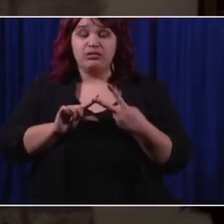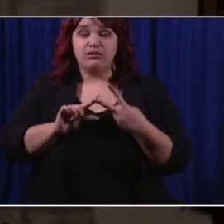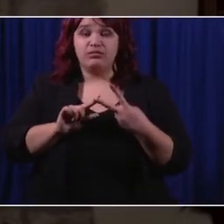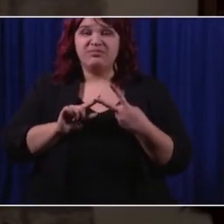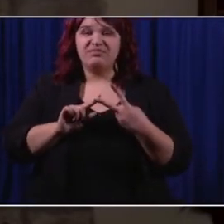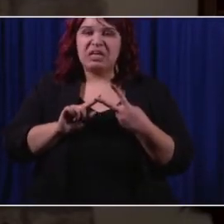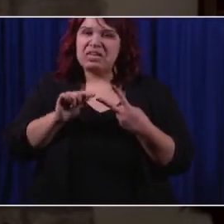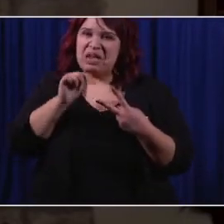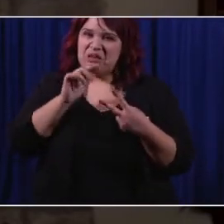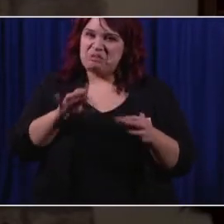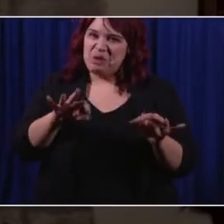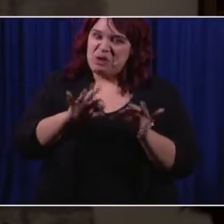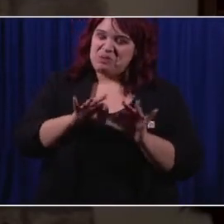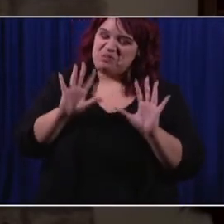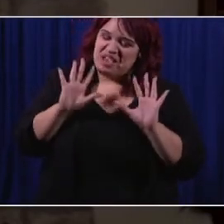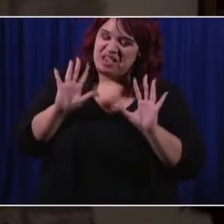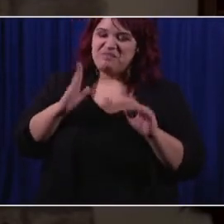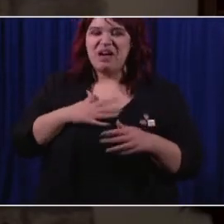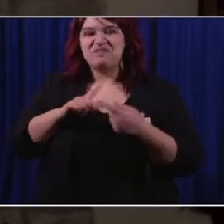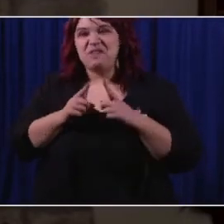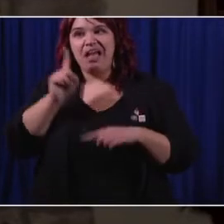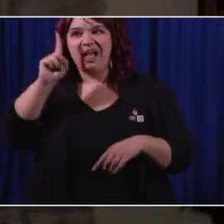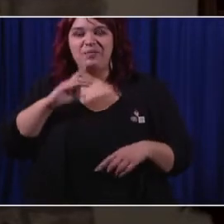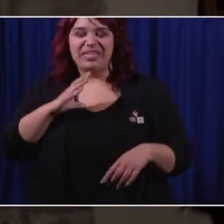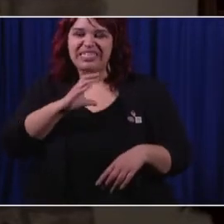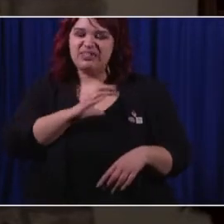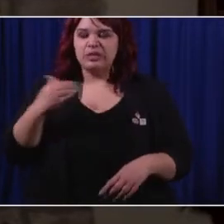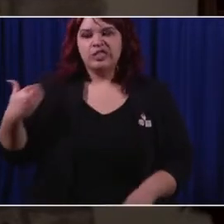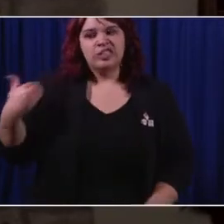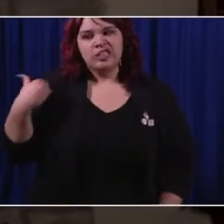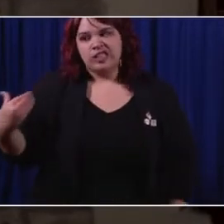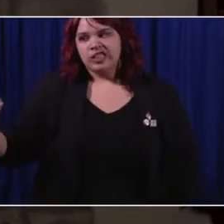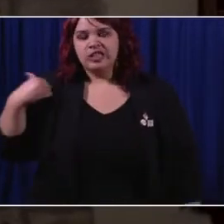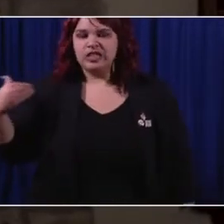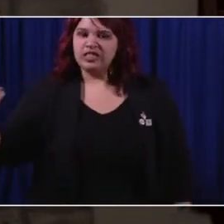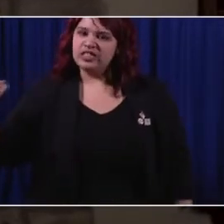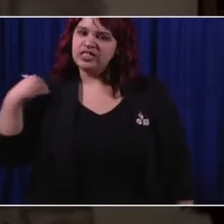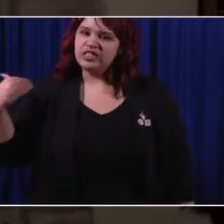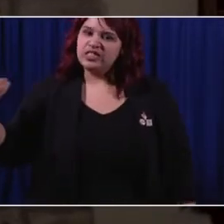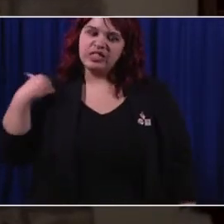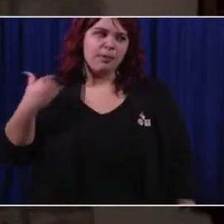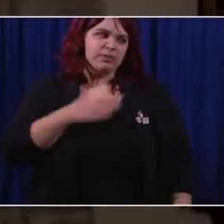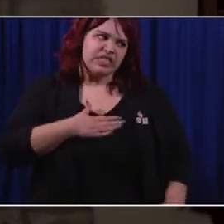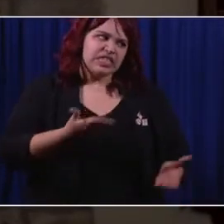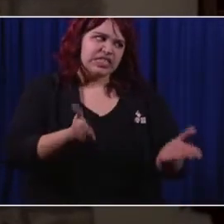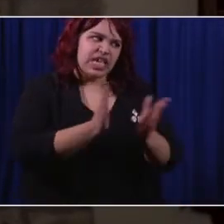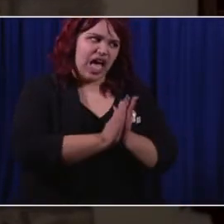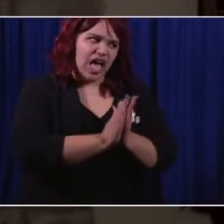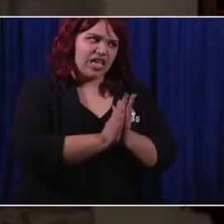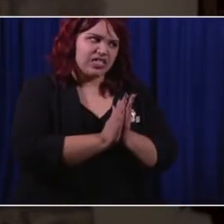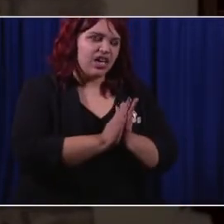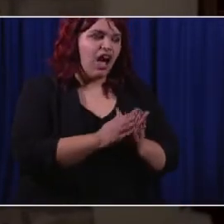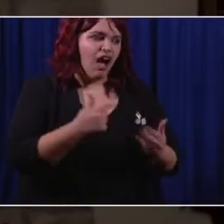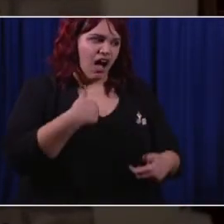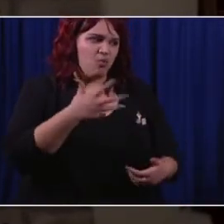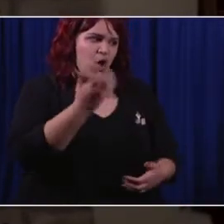question, but I've got a friend up in Cleveland who's been bugging me to ask you for Fran's pie crust recipe.